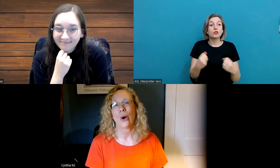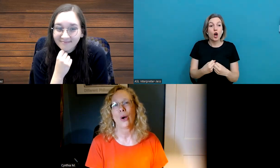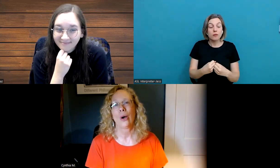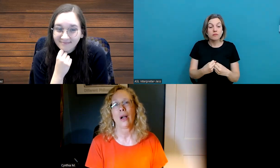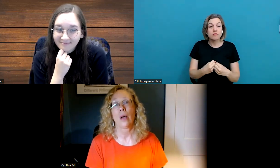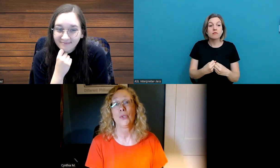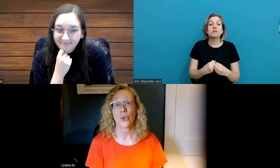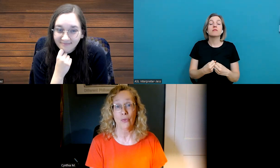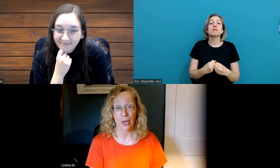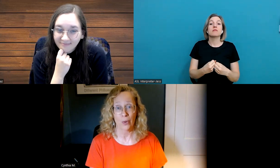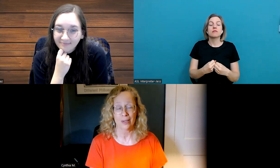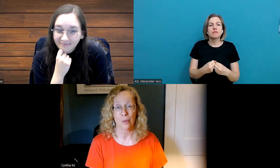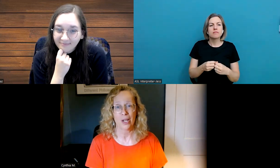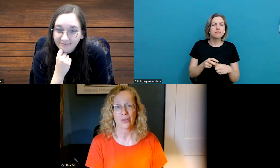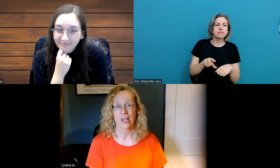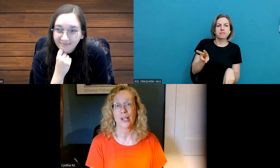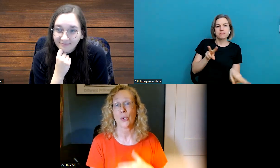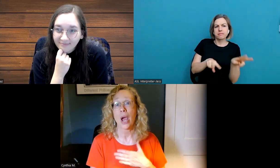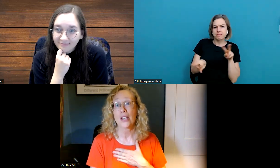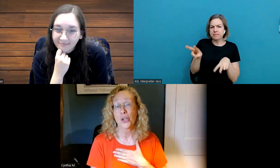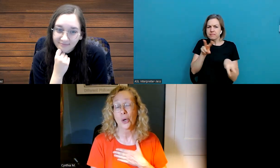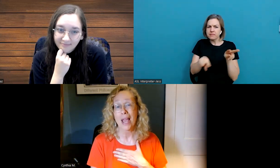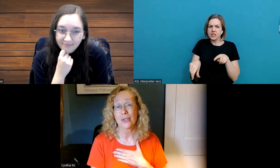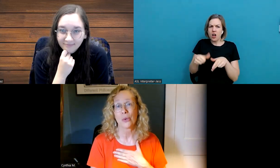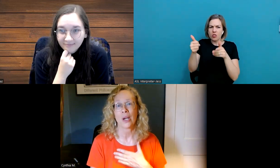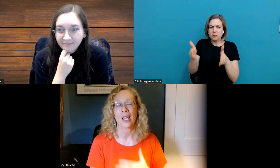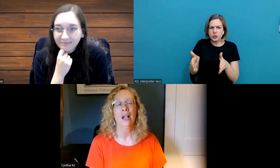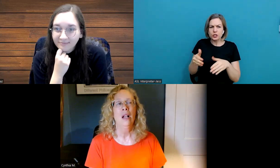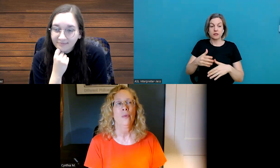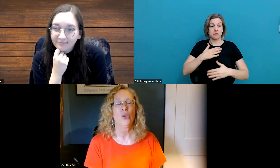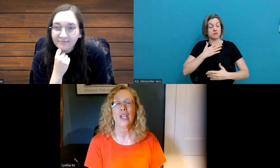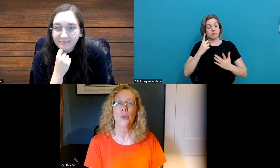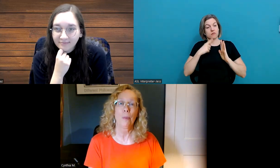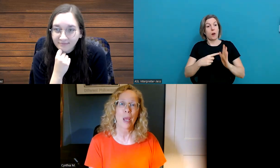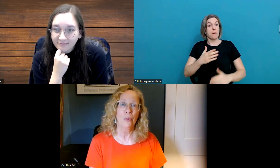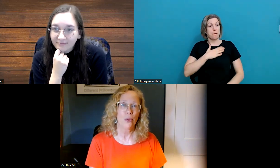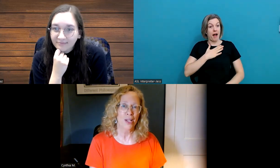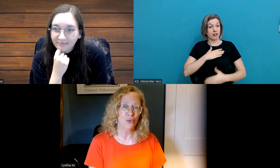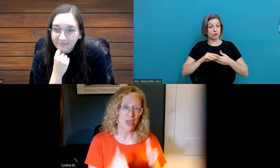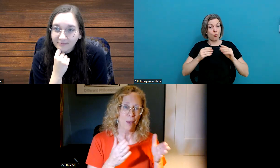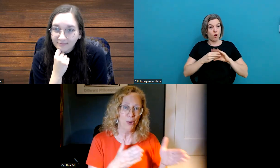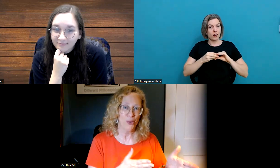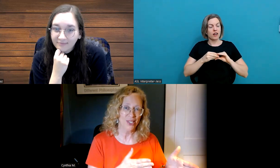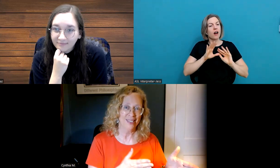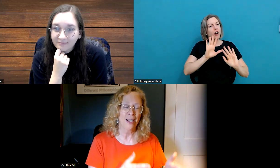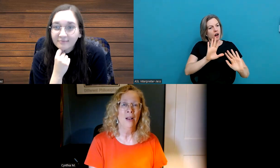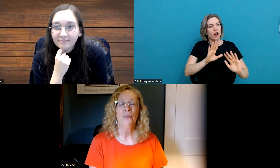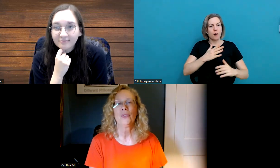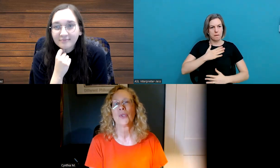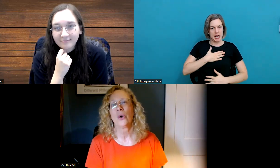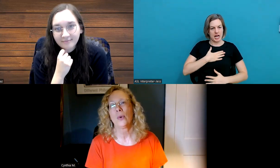you are observing what someone else does, or I share my story, you need to remember that's for that